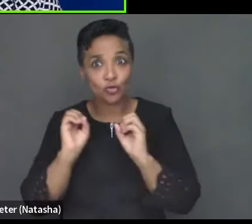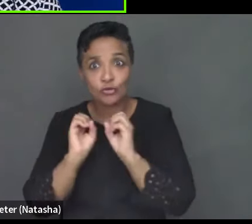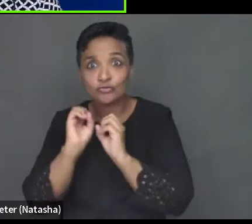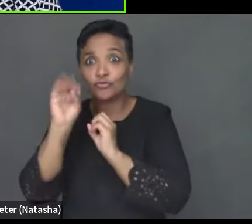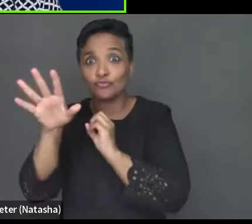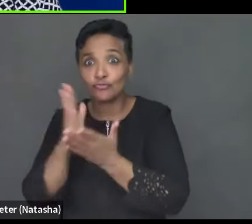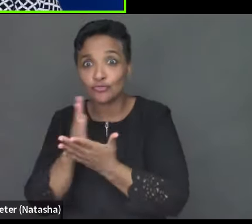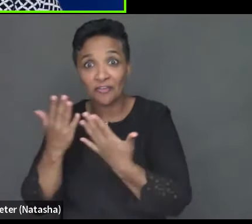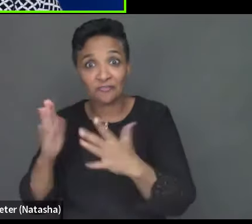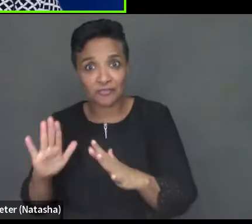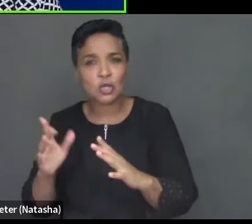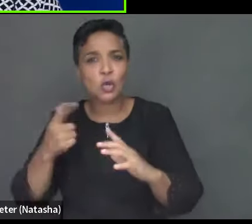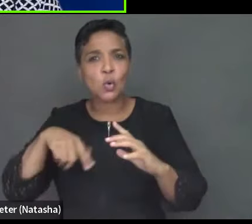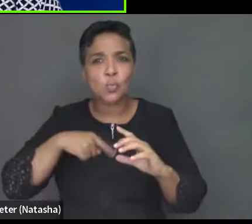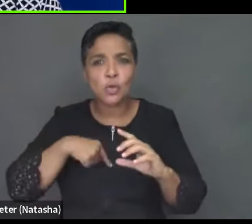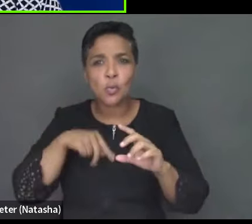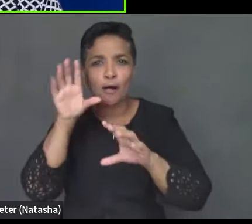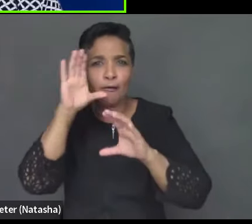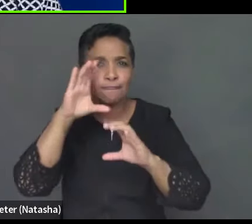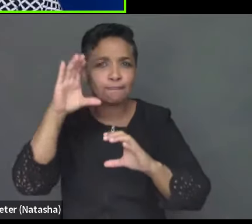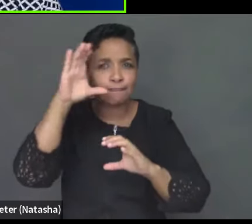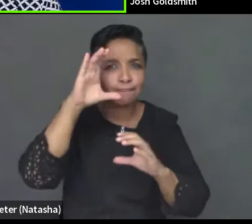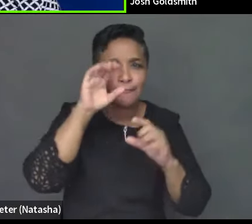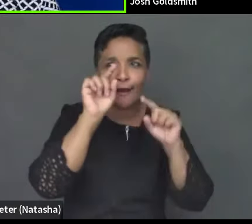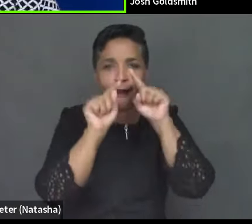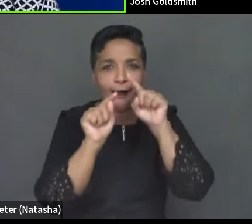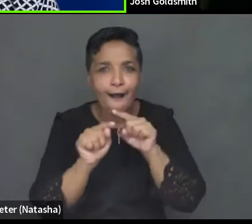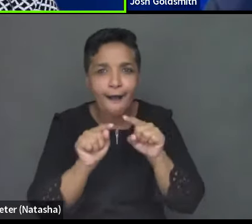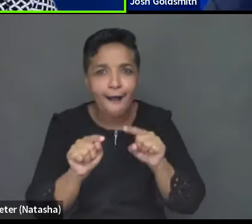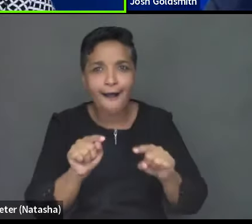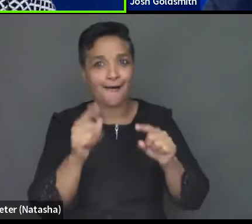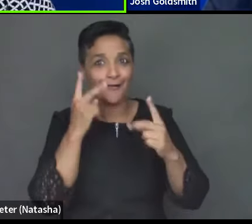go looking for those photos after we're done with the call today.